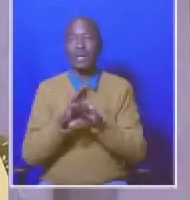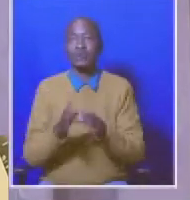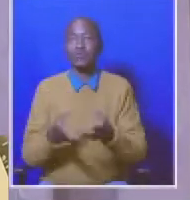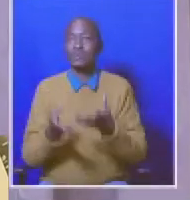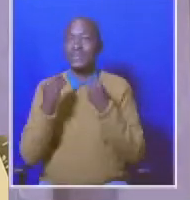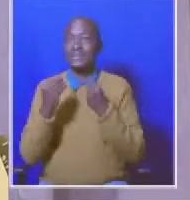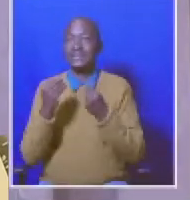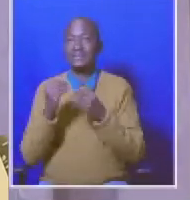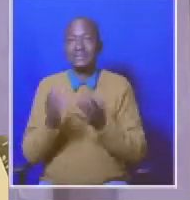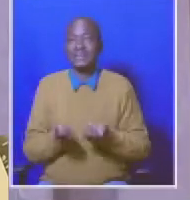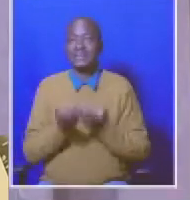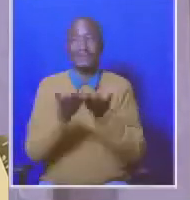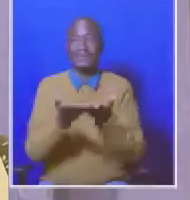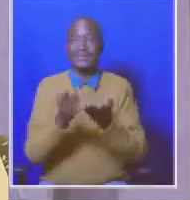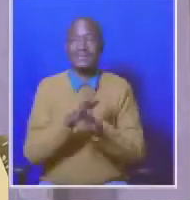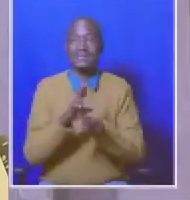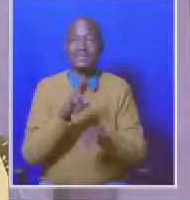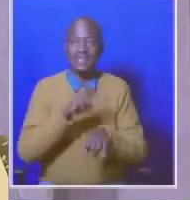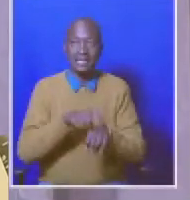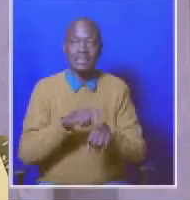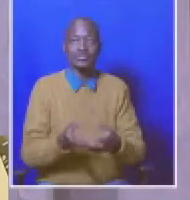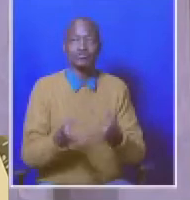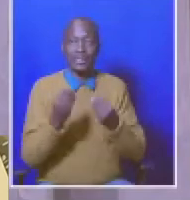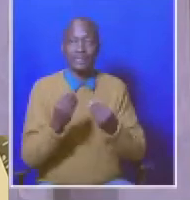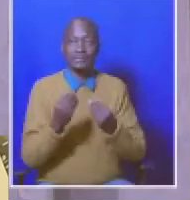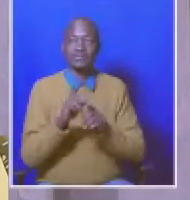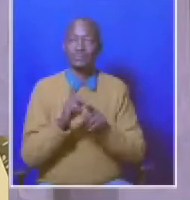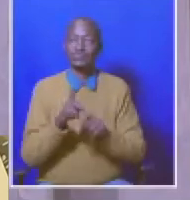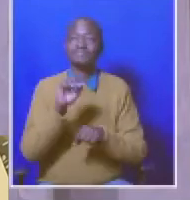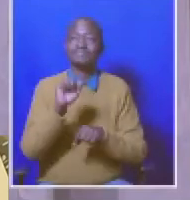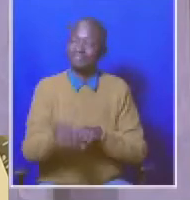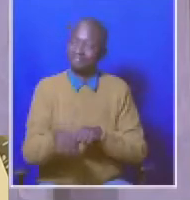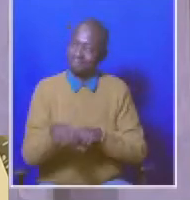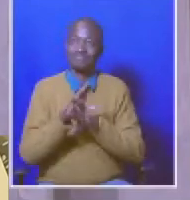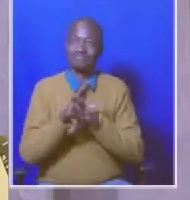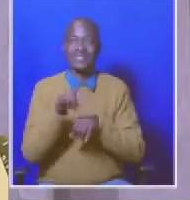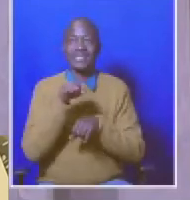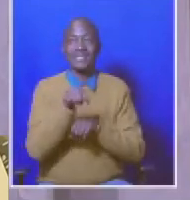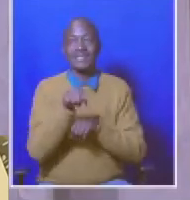get. So definitely, Honorable Badenos,